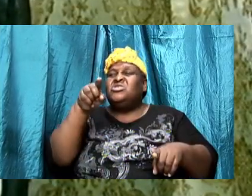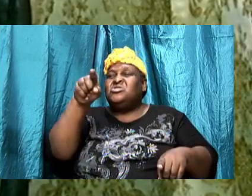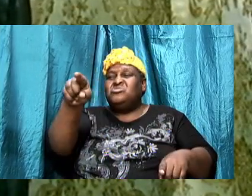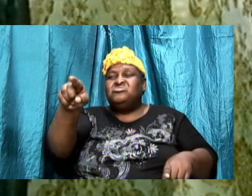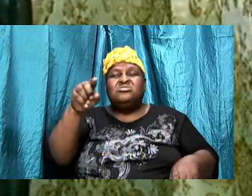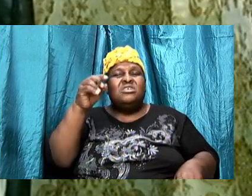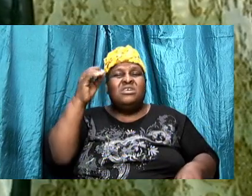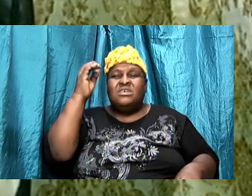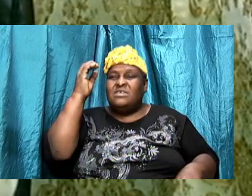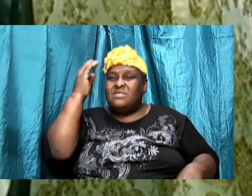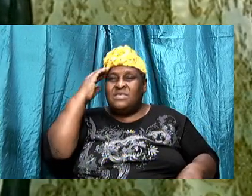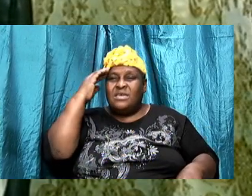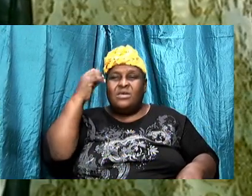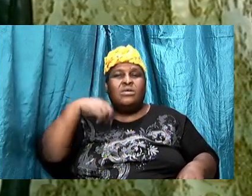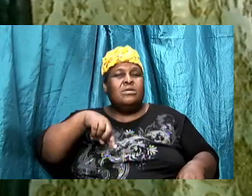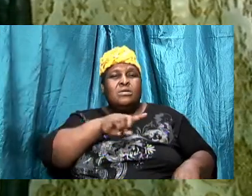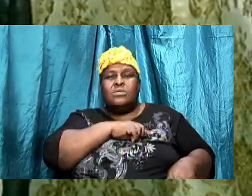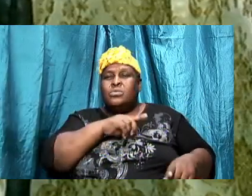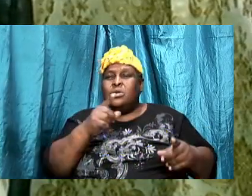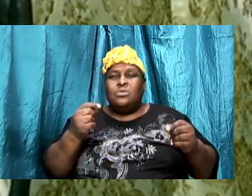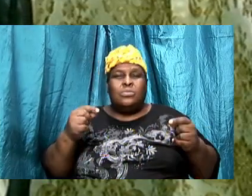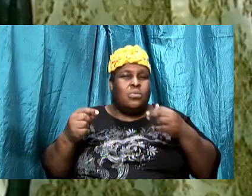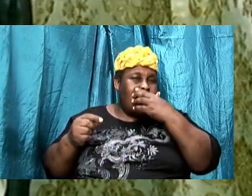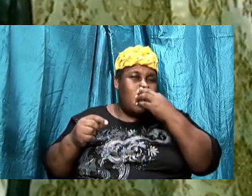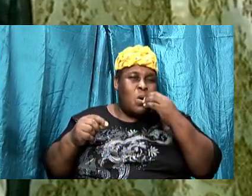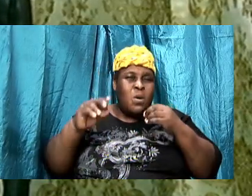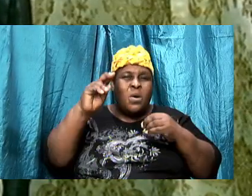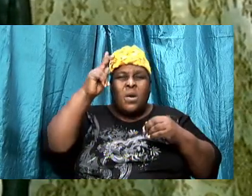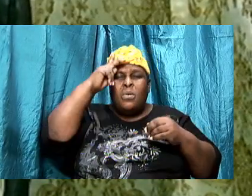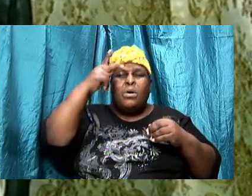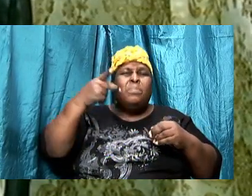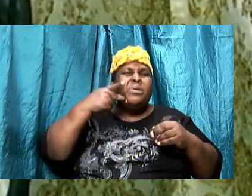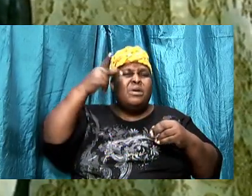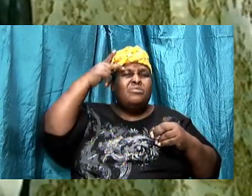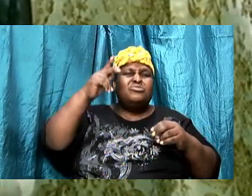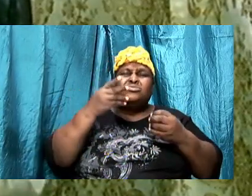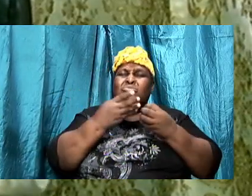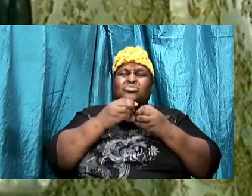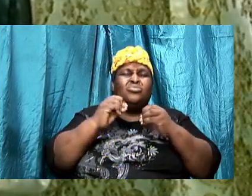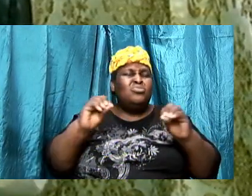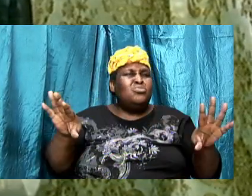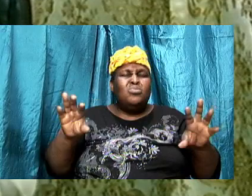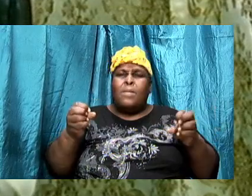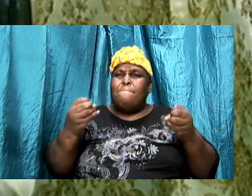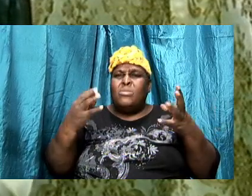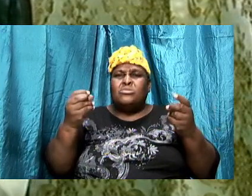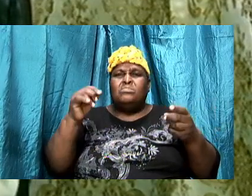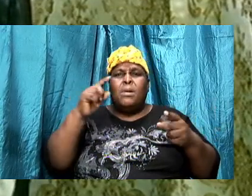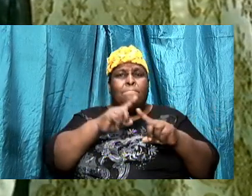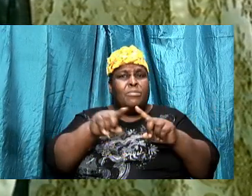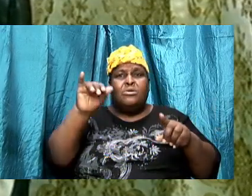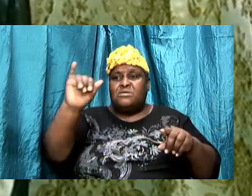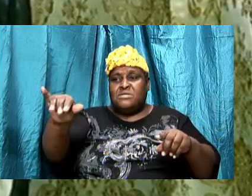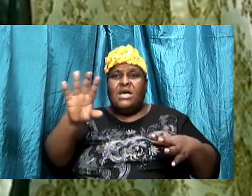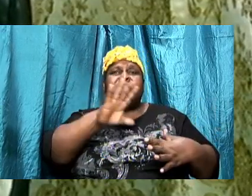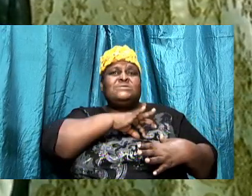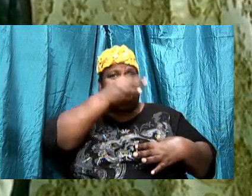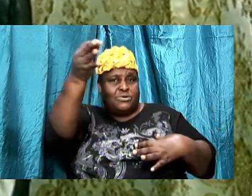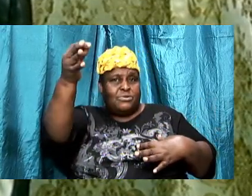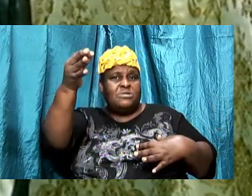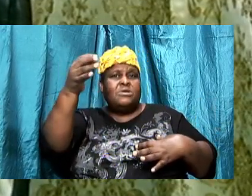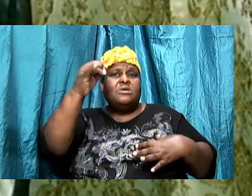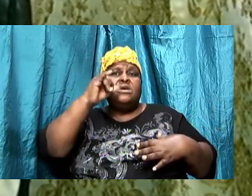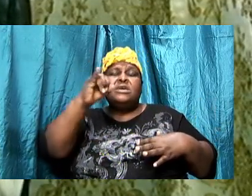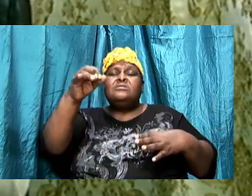doesn't really know us as much as they think. But that spirit that is within us, that spirit